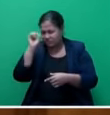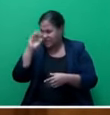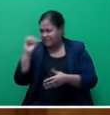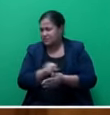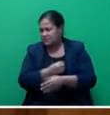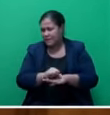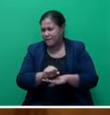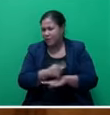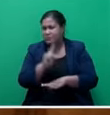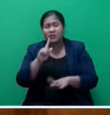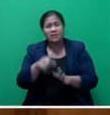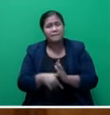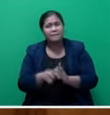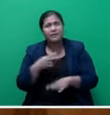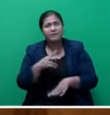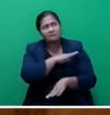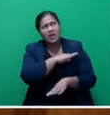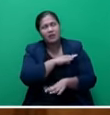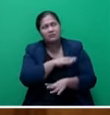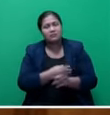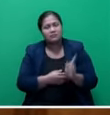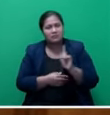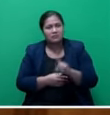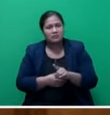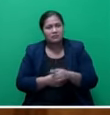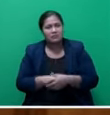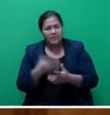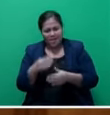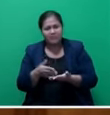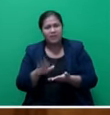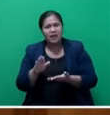time, Prime Minister Lee Kuan Yew passed a law